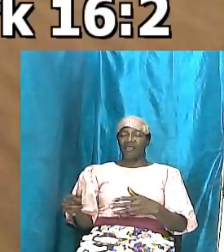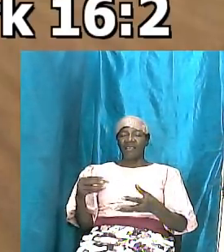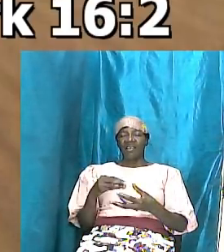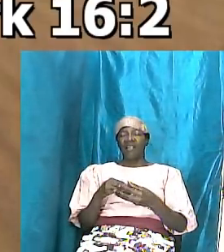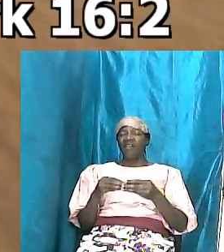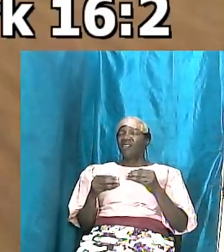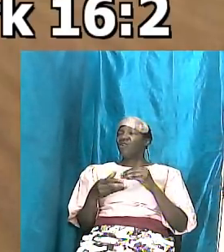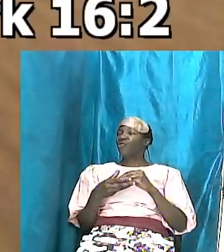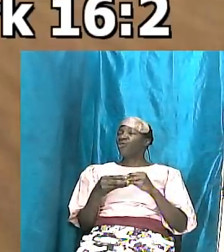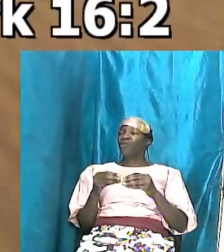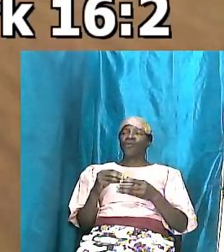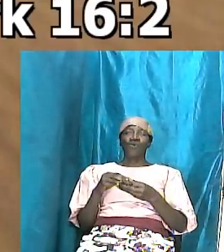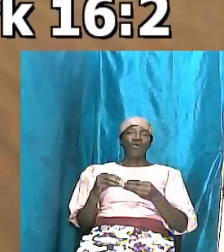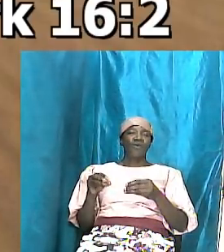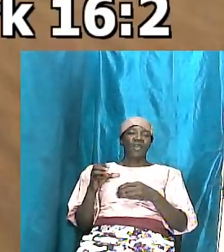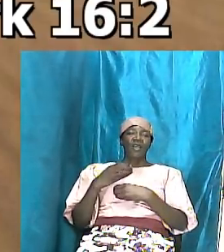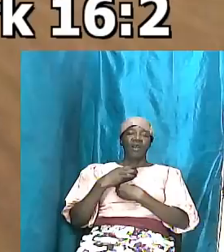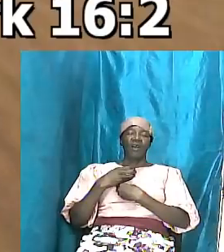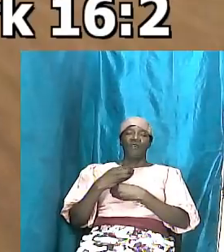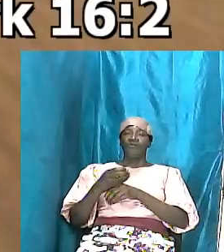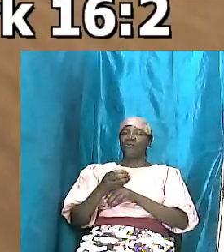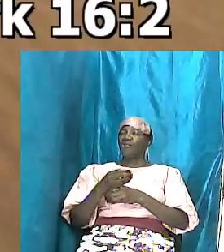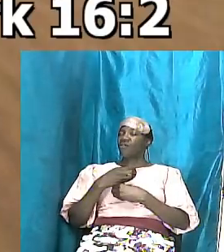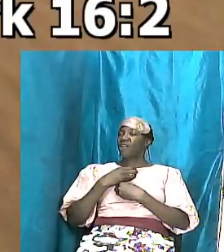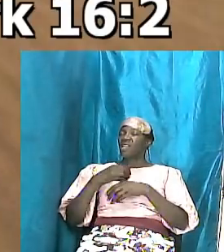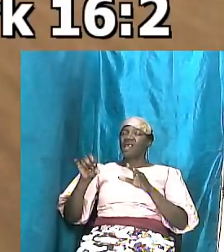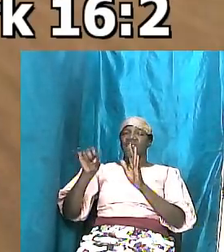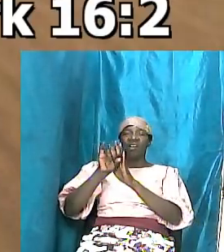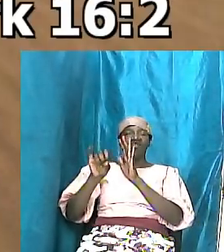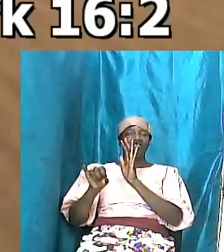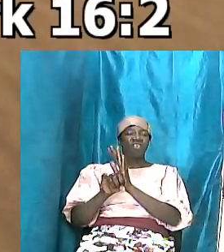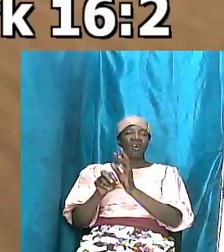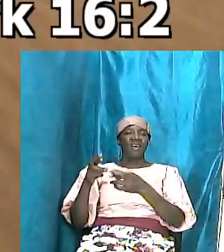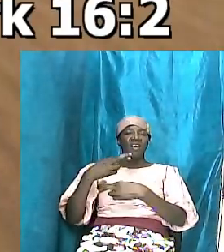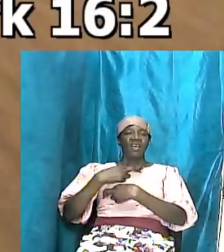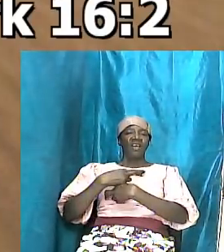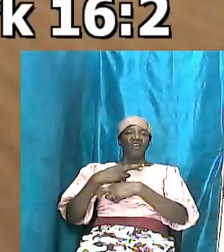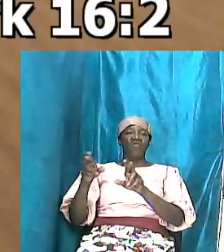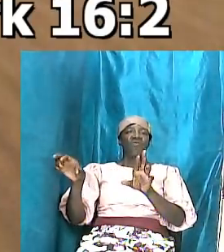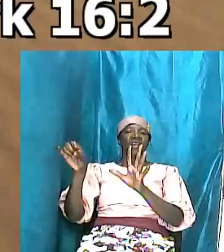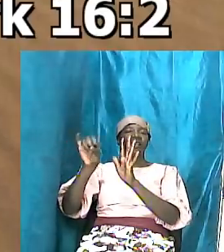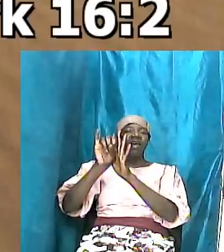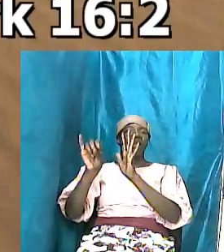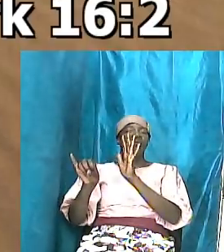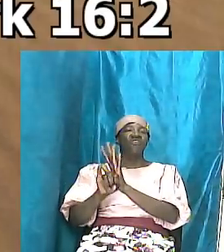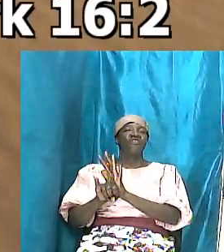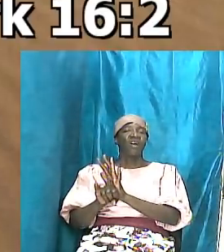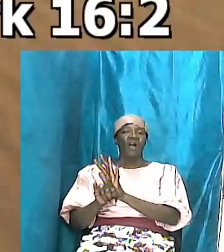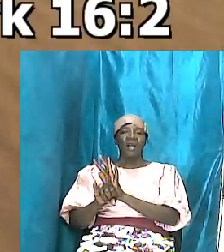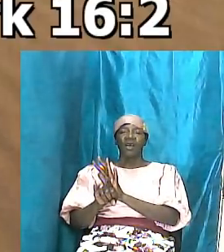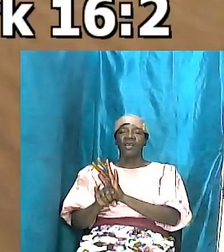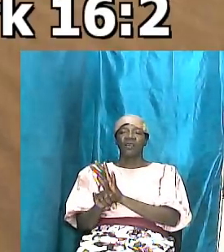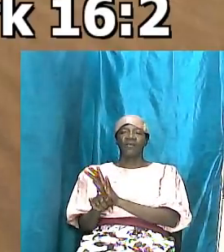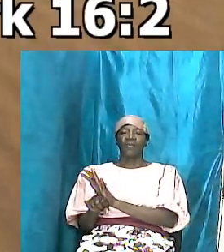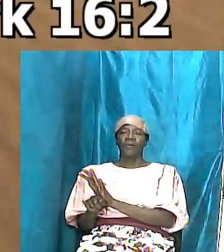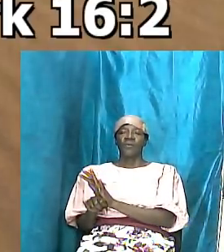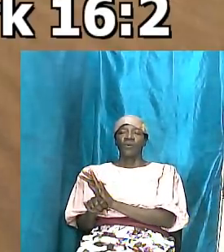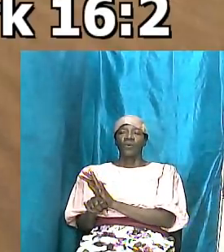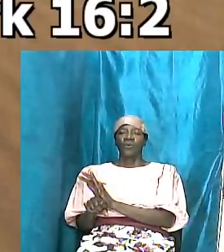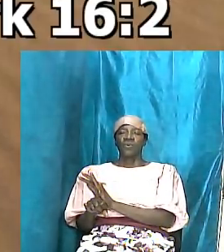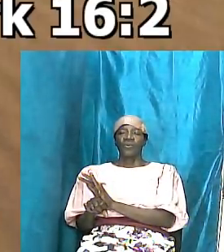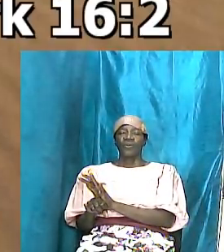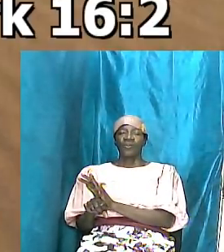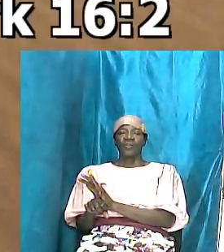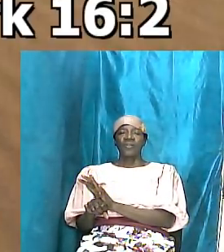story of creation and redemption being twinned, being inextricably